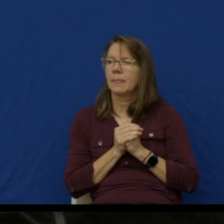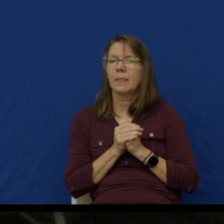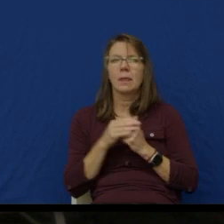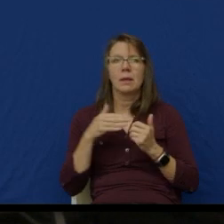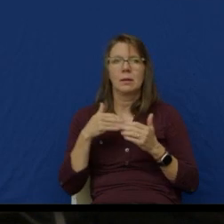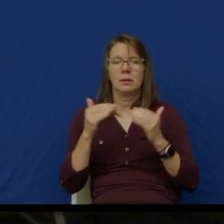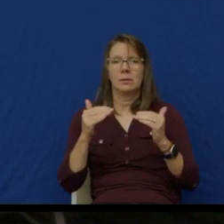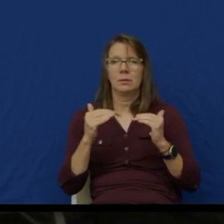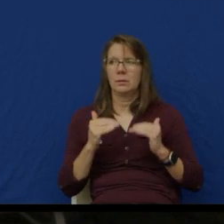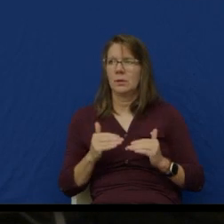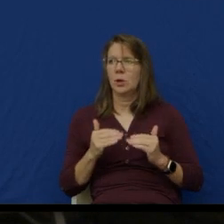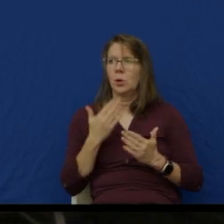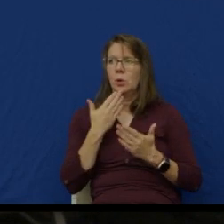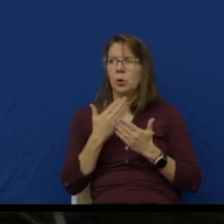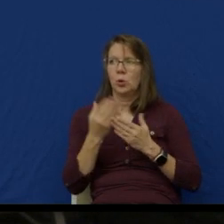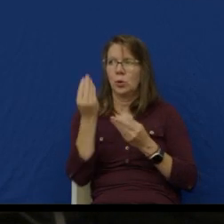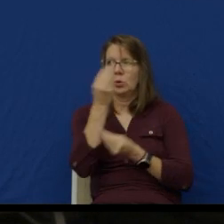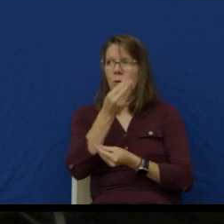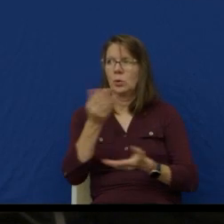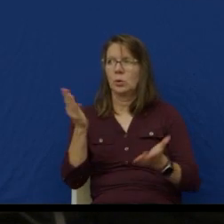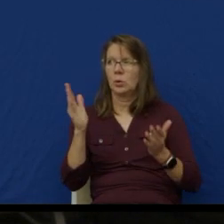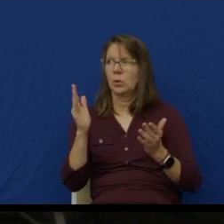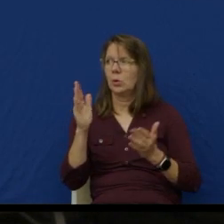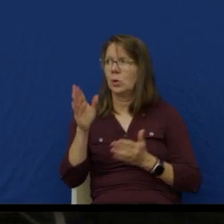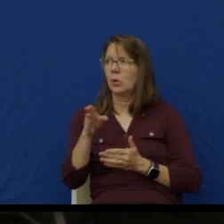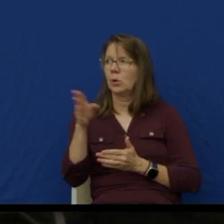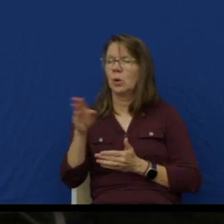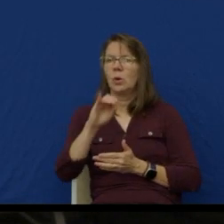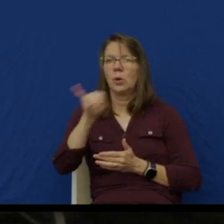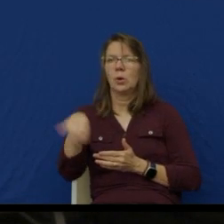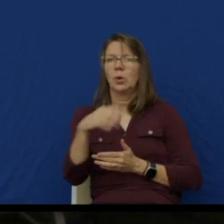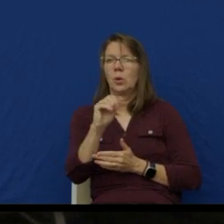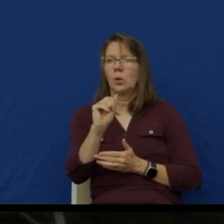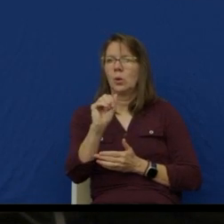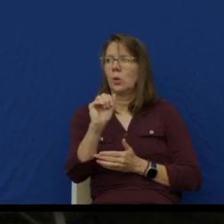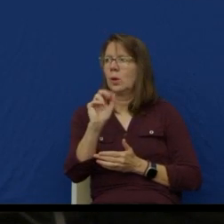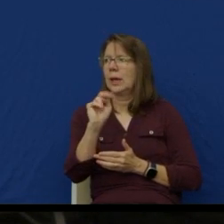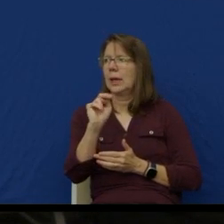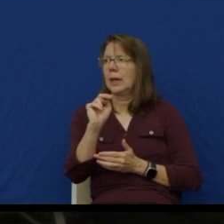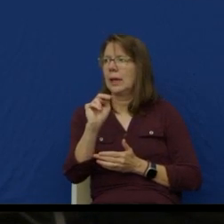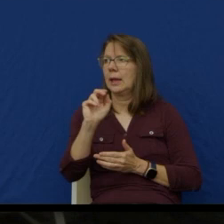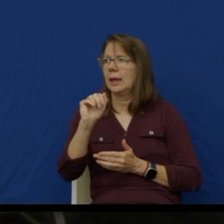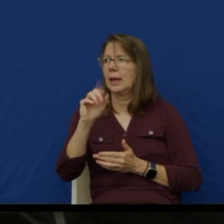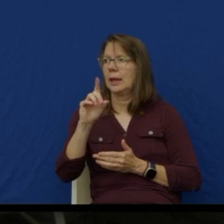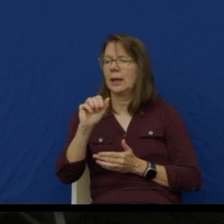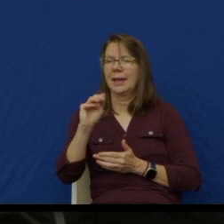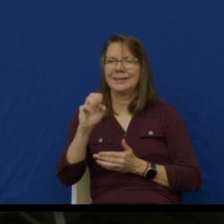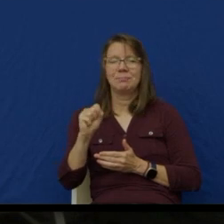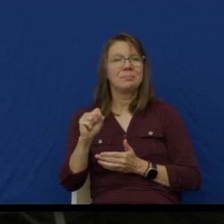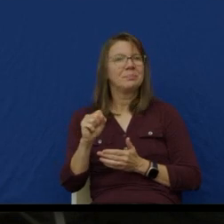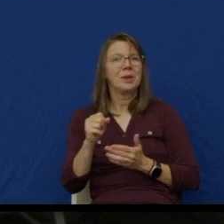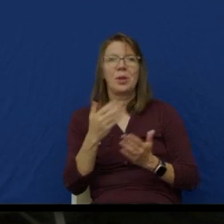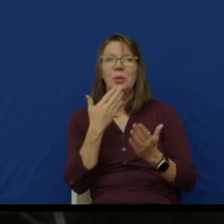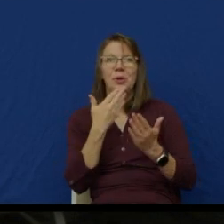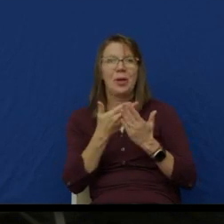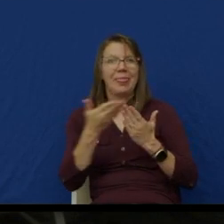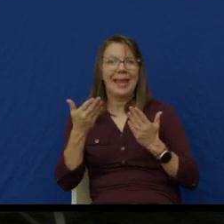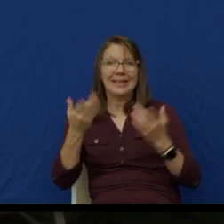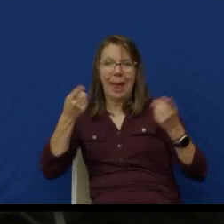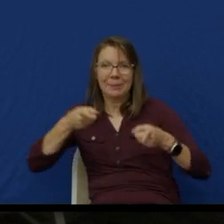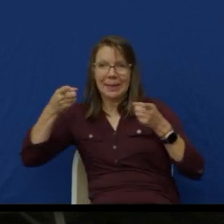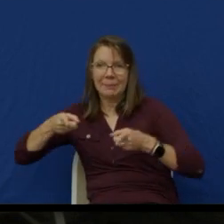Next item of good news, we'll call on Mrs. Joanne Adams. And the hits just keep on happening. All right.